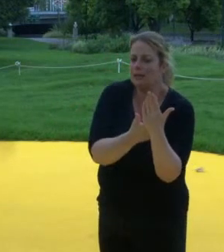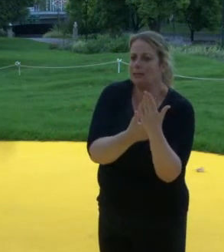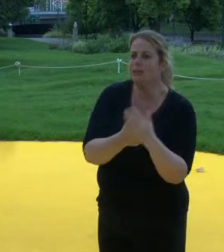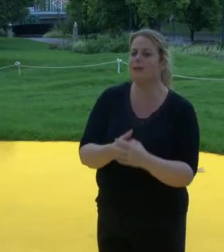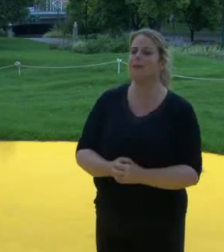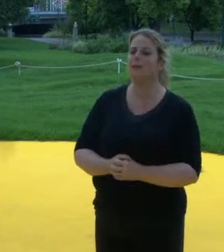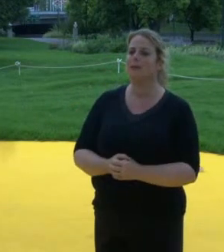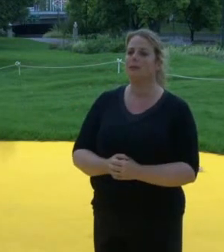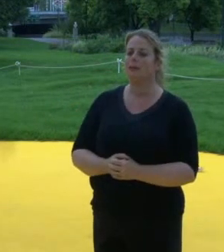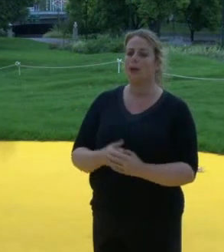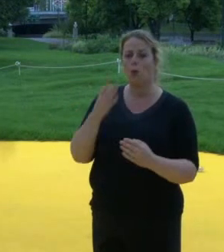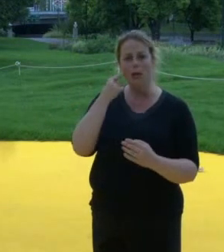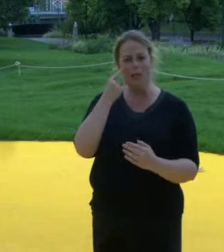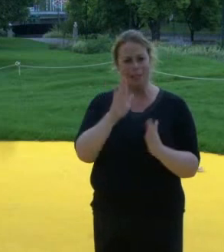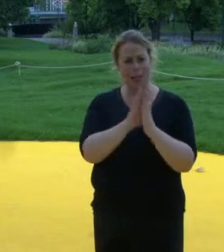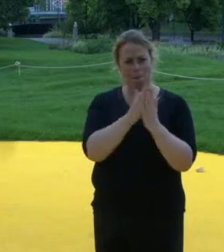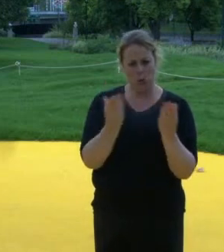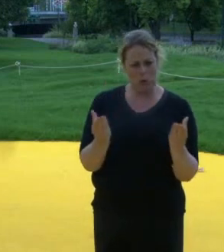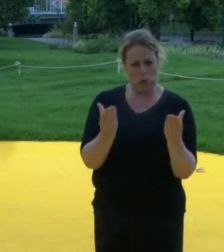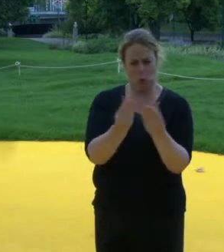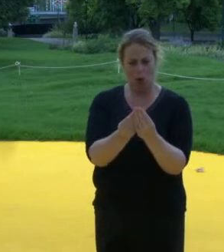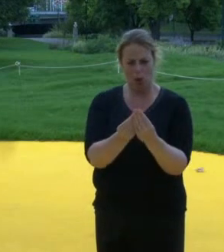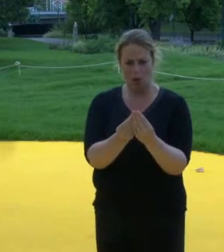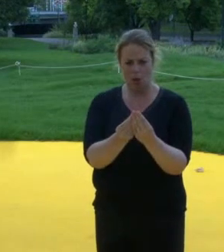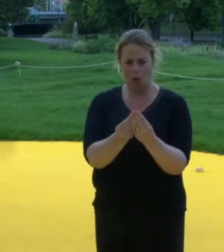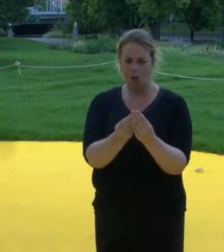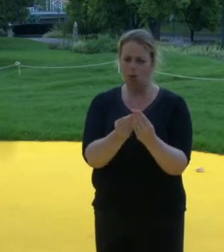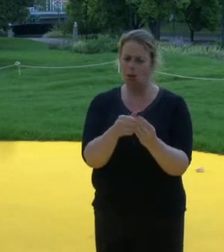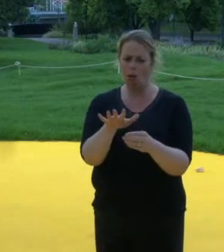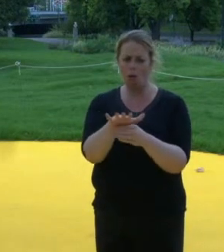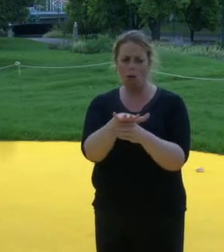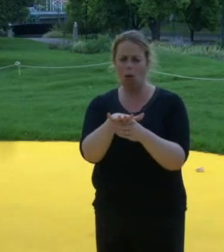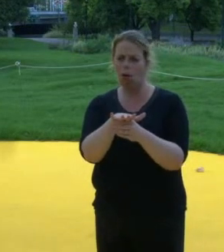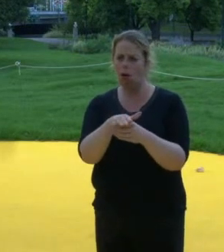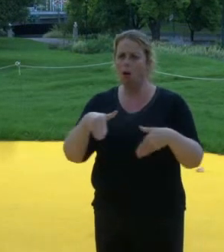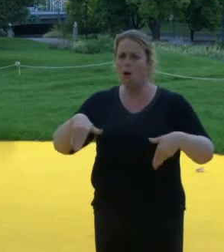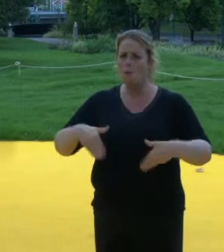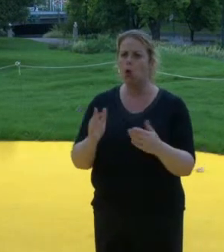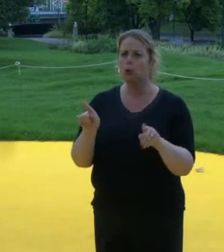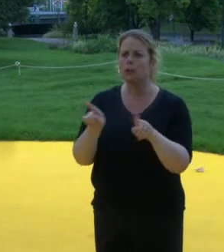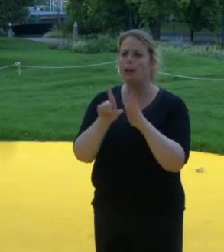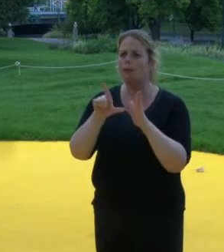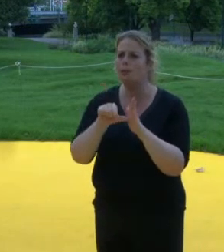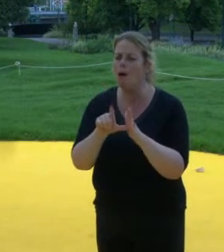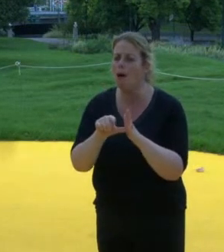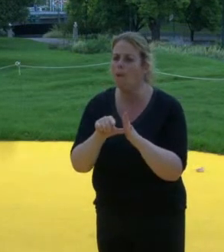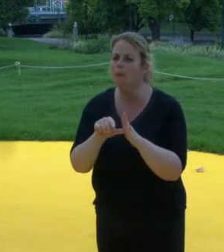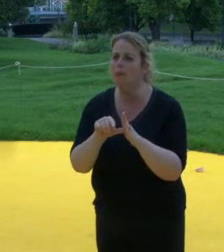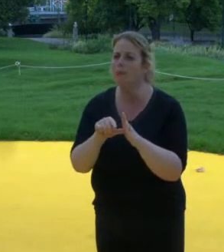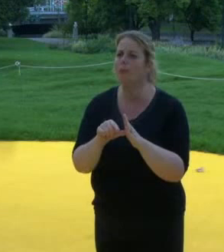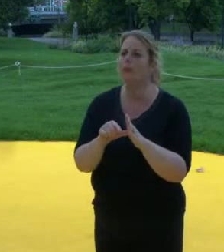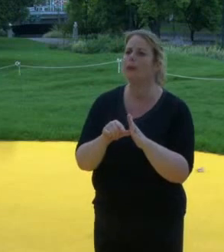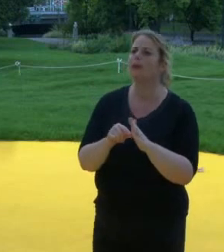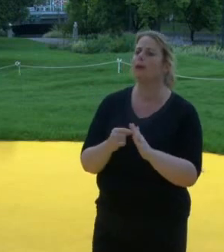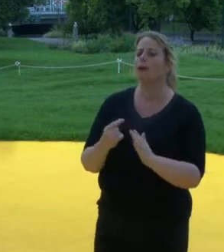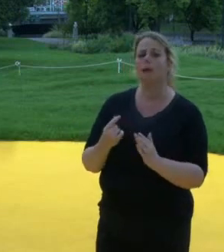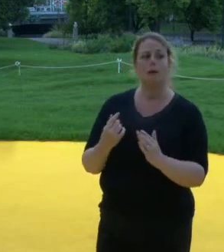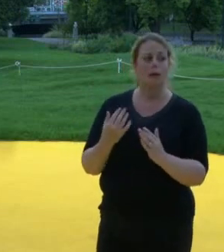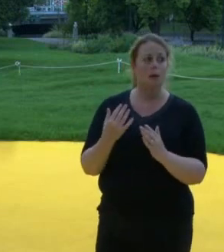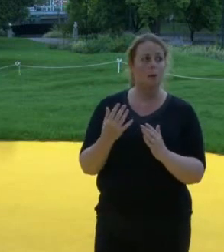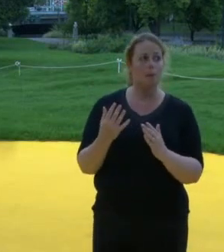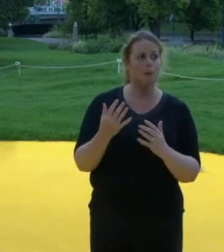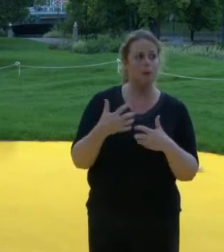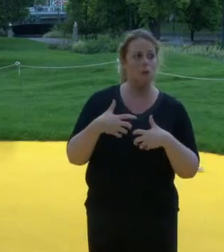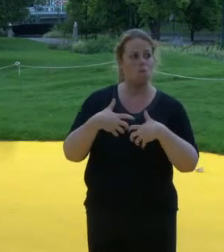me about seeing our books together is that they're all essentially born of rage at the violence and danger that women and girls are often placed in, casually or